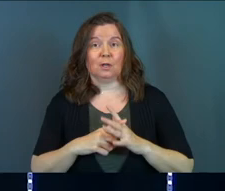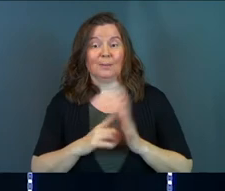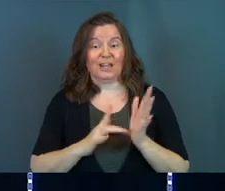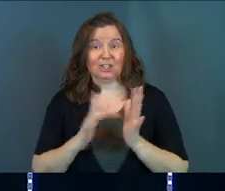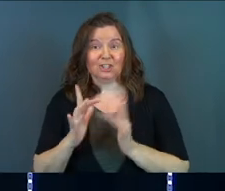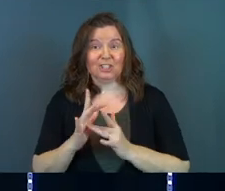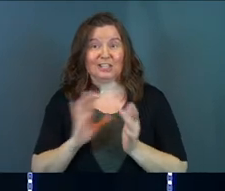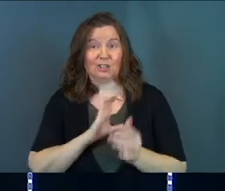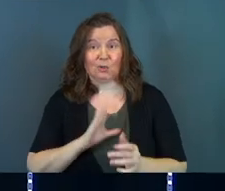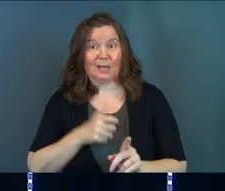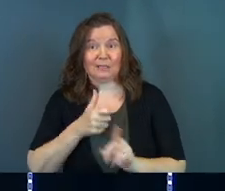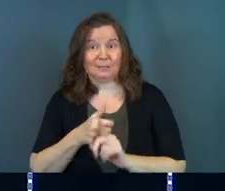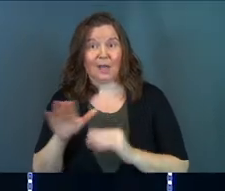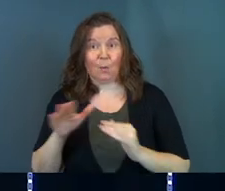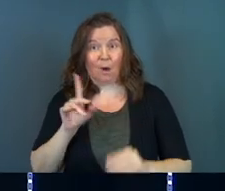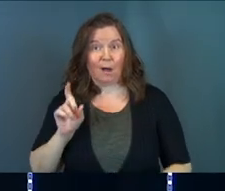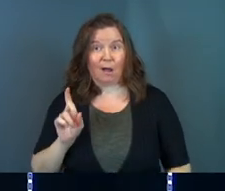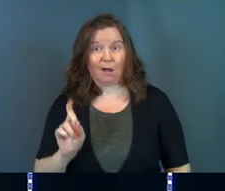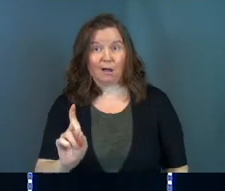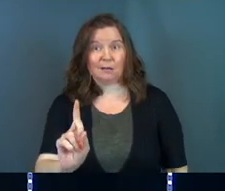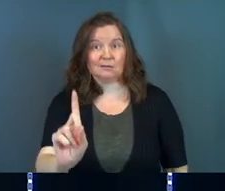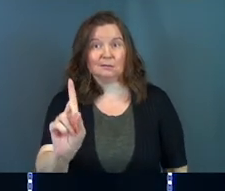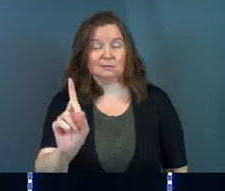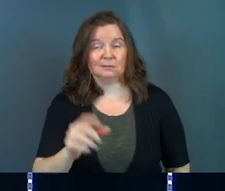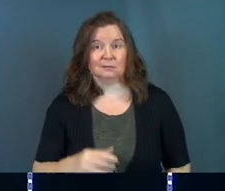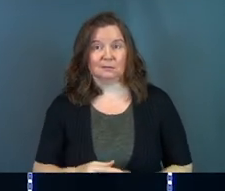and Jesus Christ himself walks up.